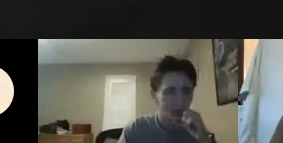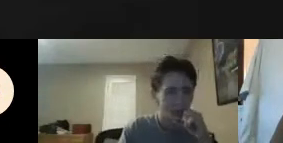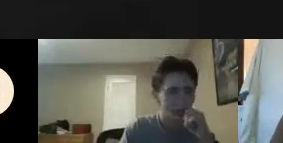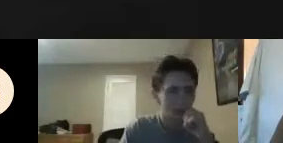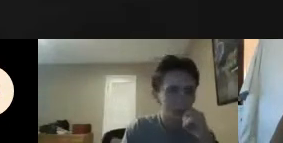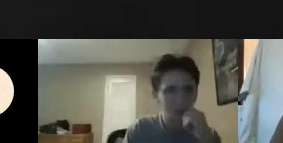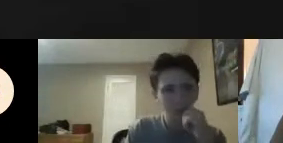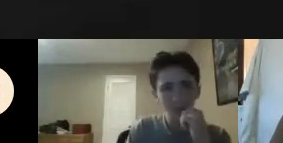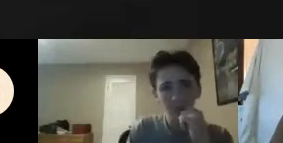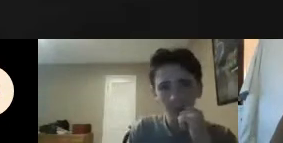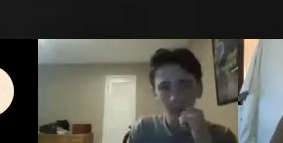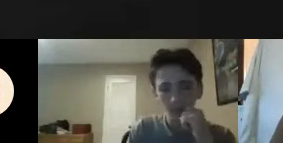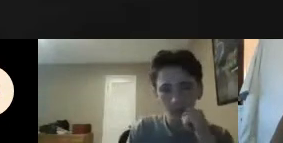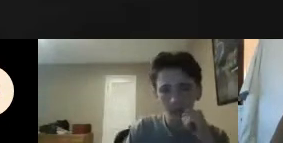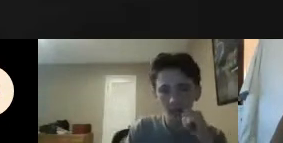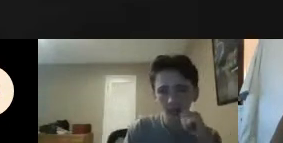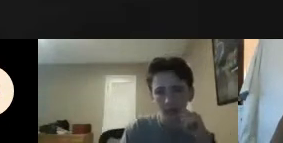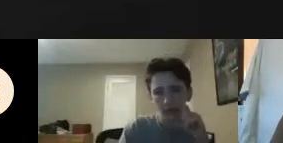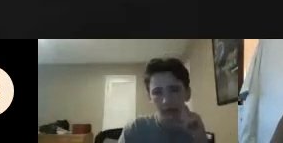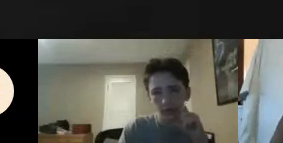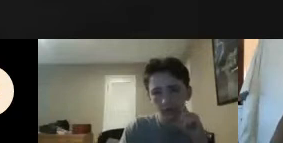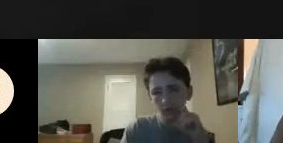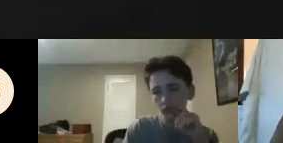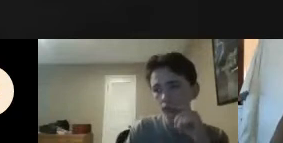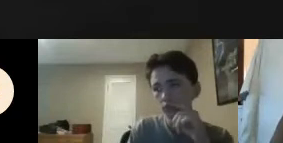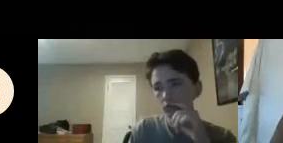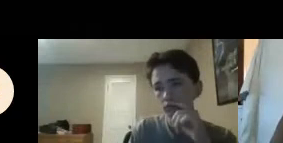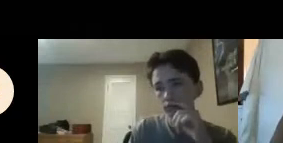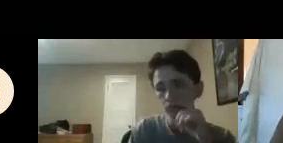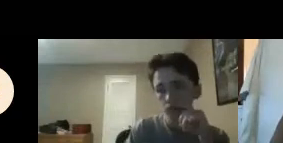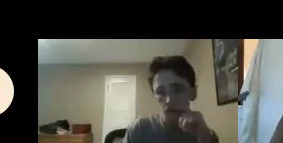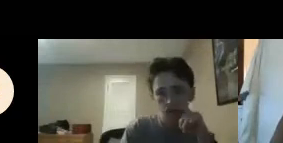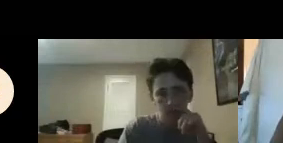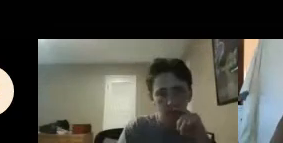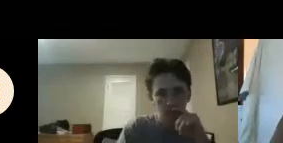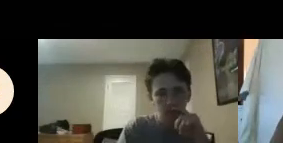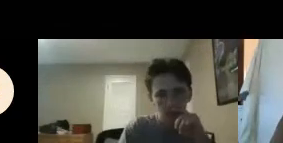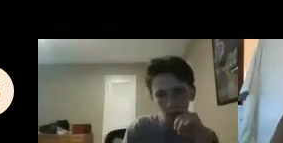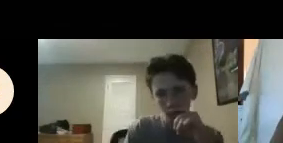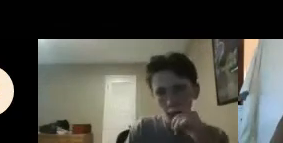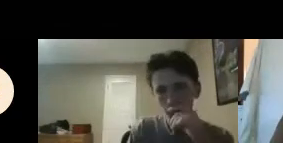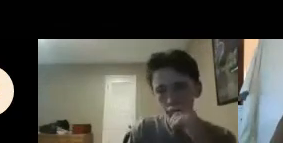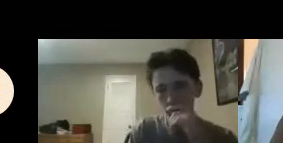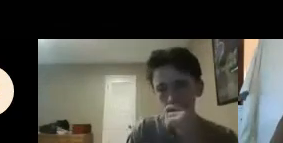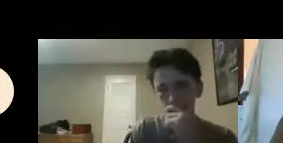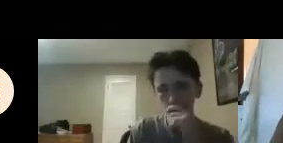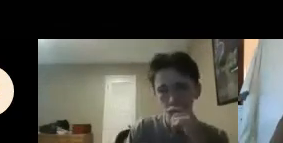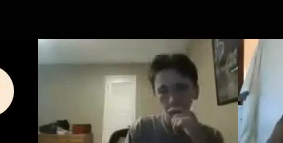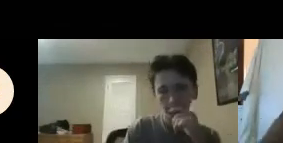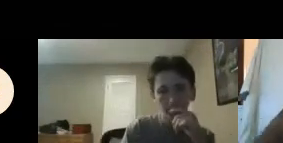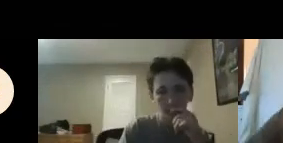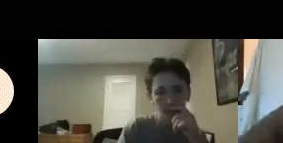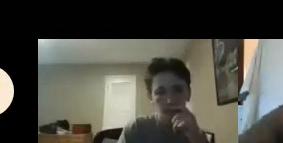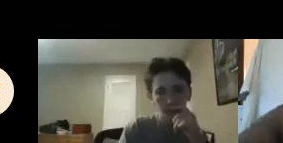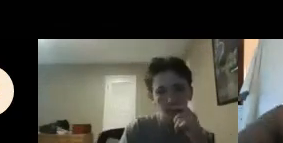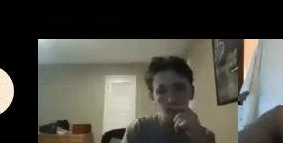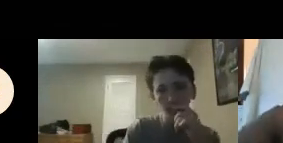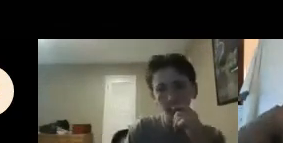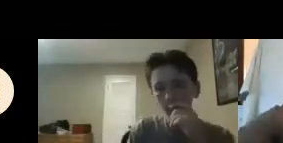So it's our job to remind them of that and show them that we need them, and we need them to be healthy and mentally